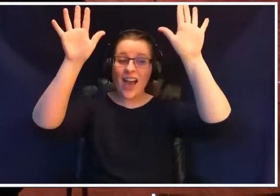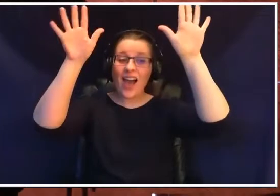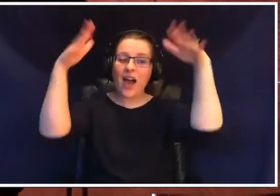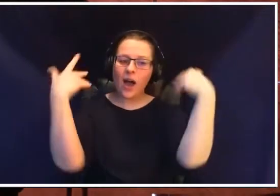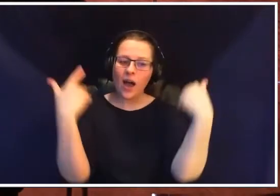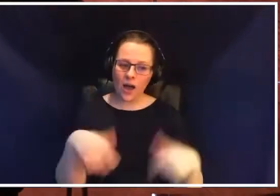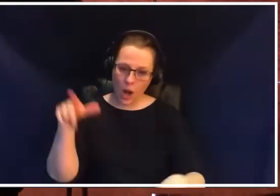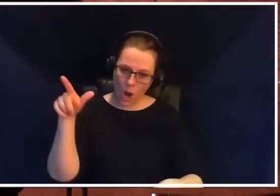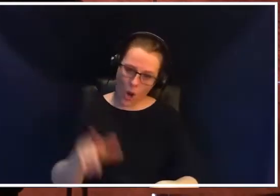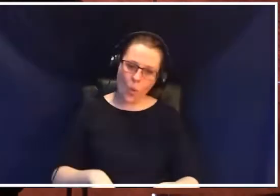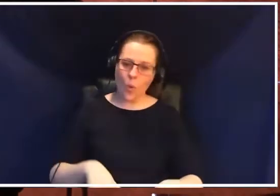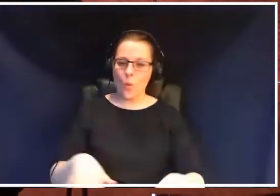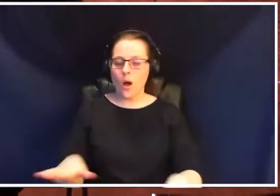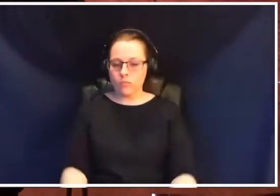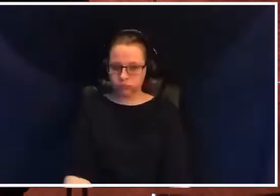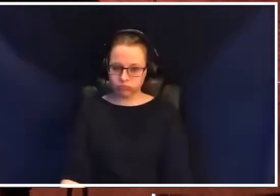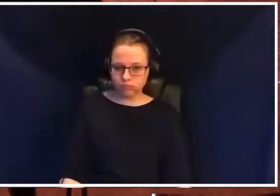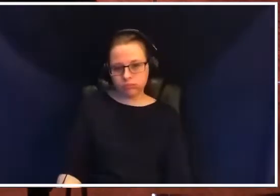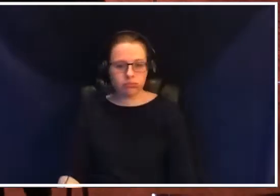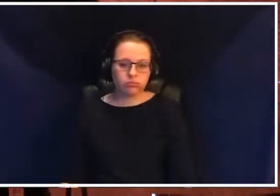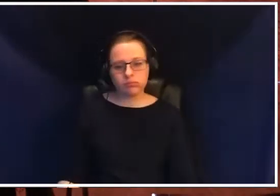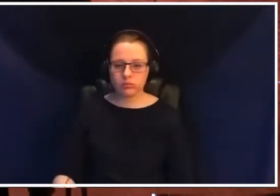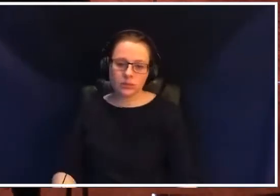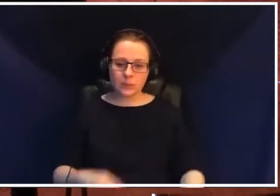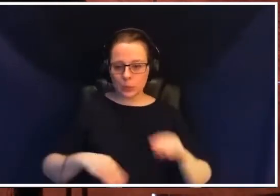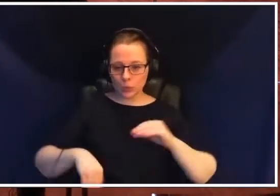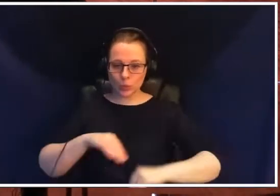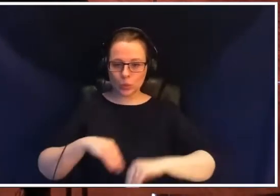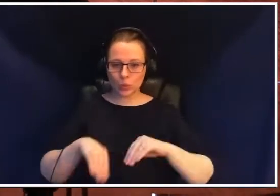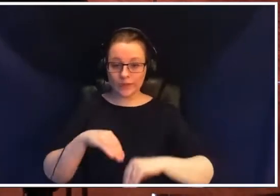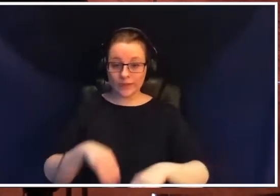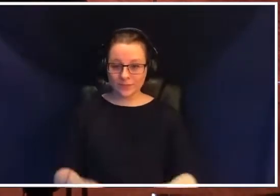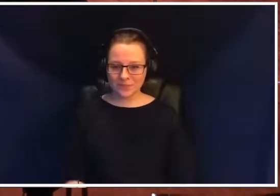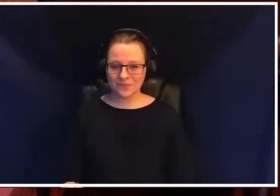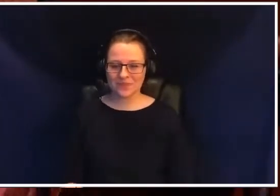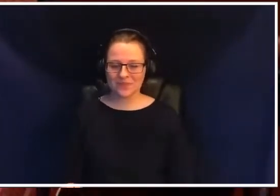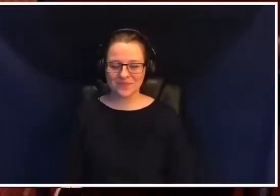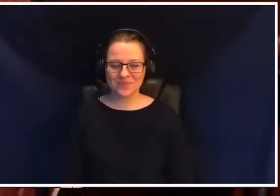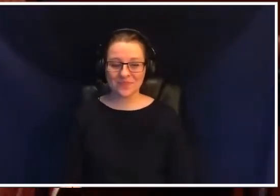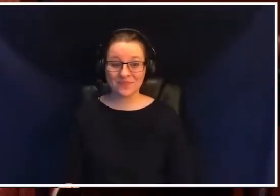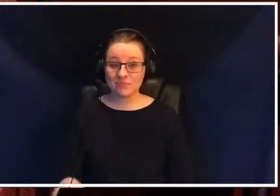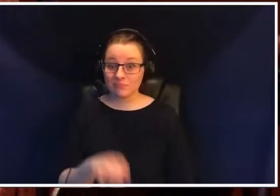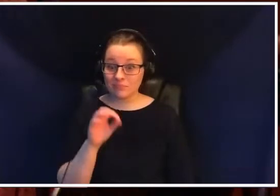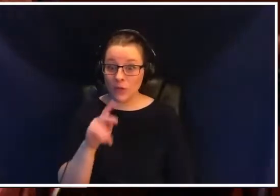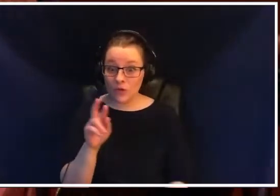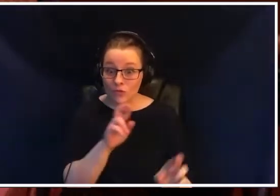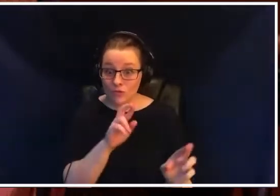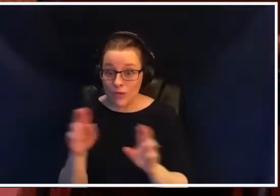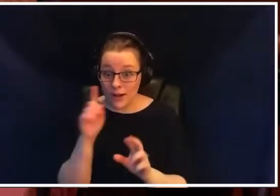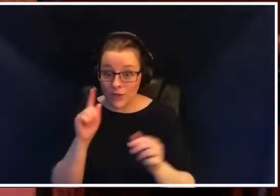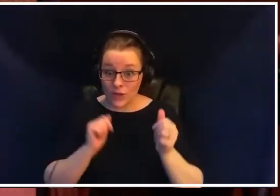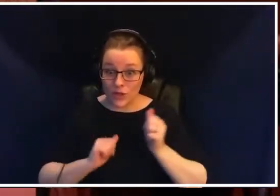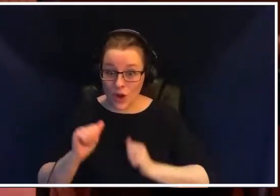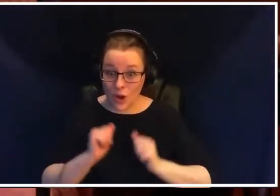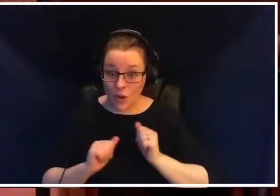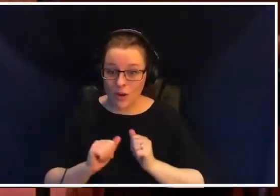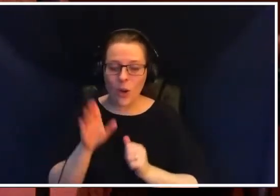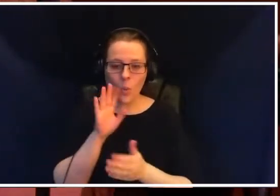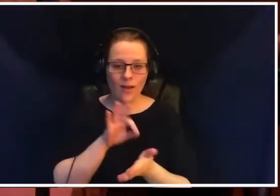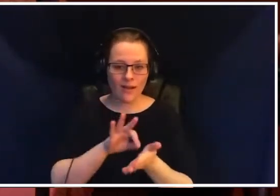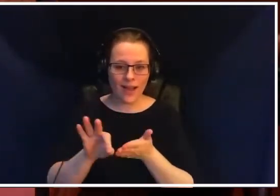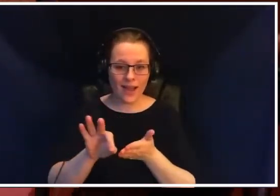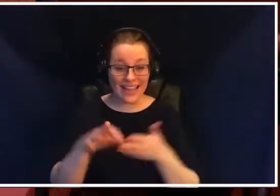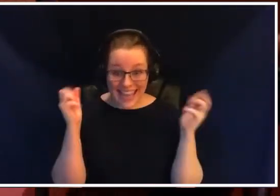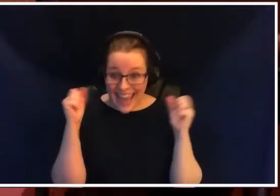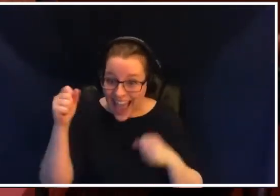back down. And shake it out. All right, are you ready for the show? On the count of three,